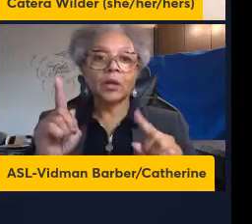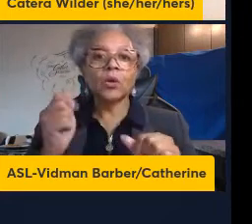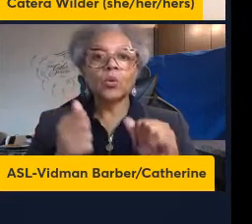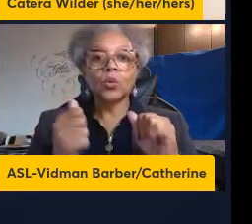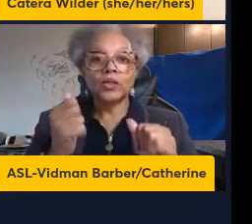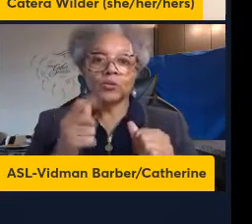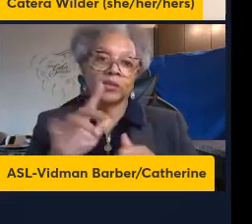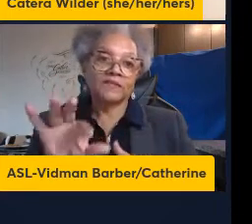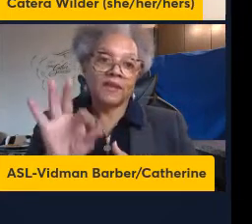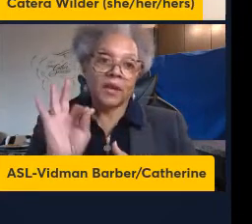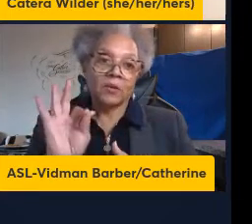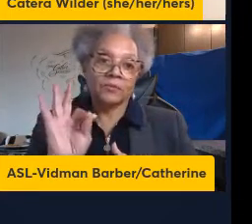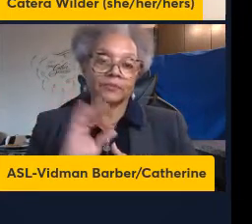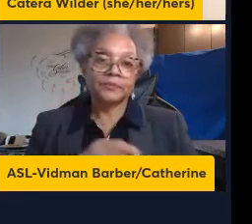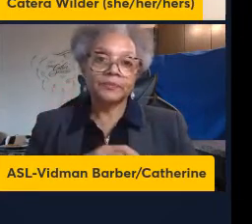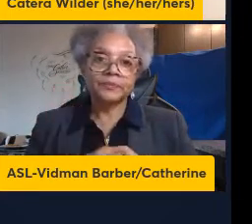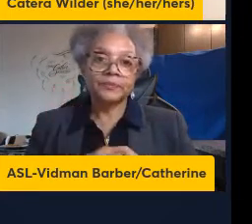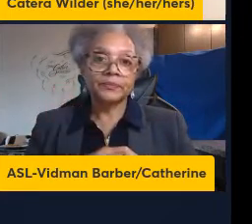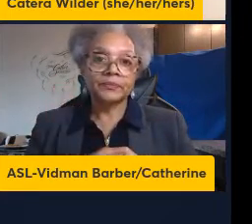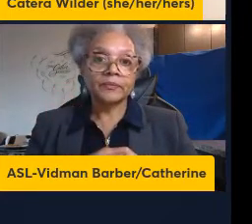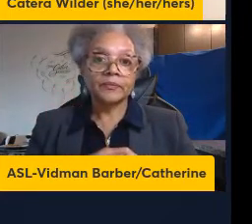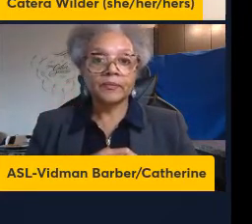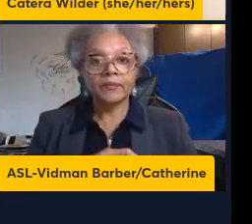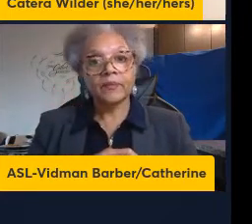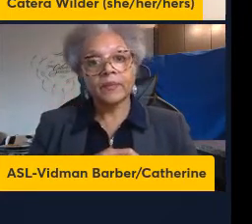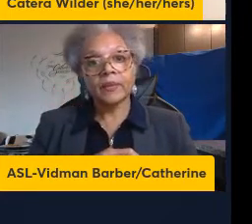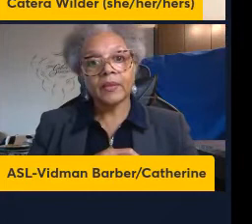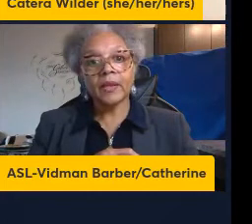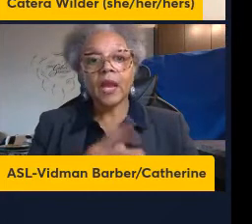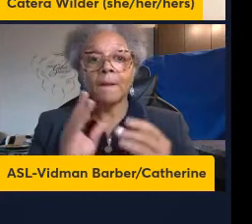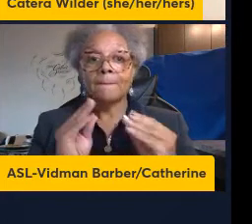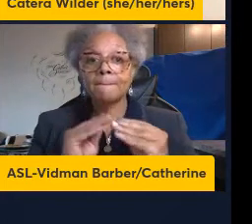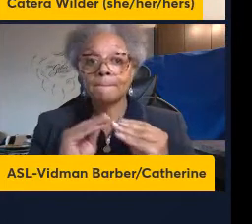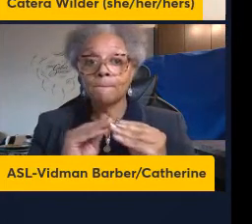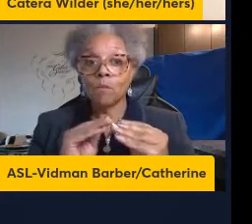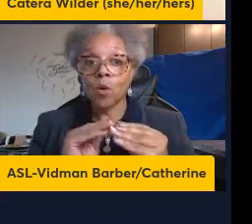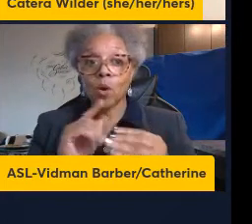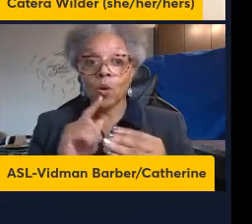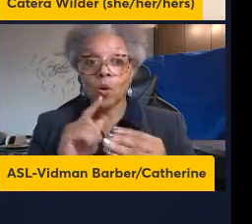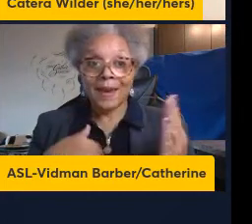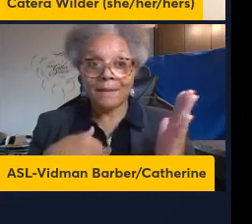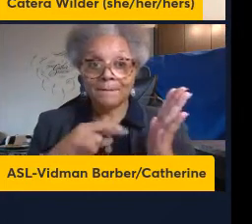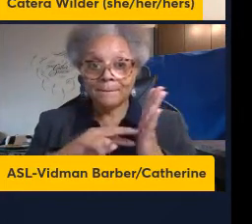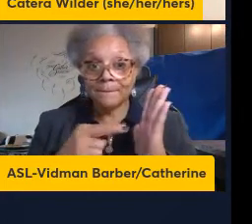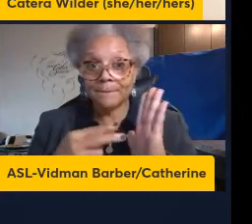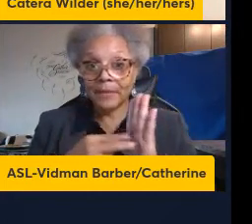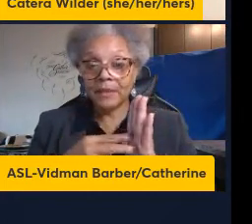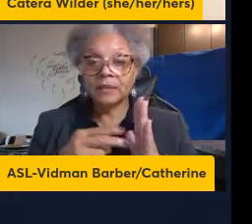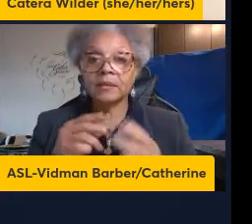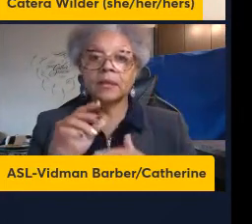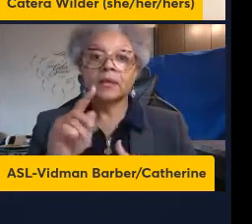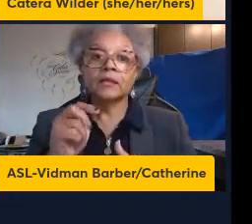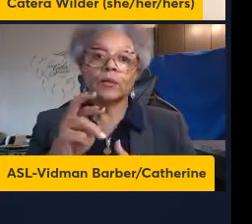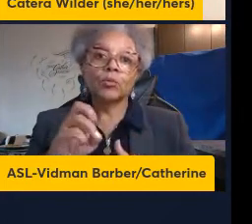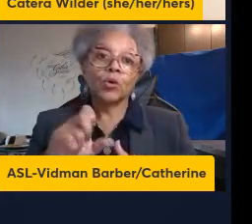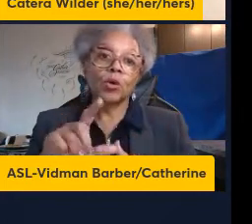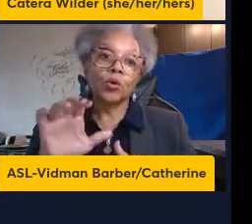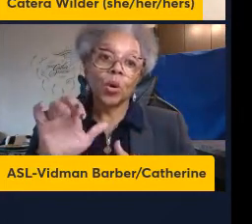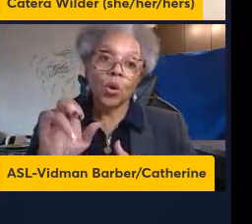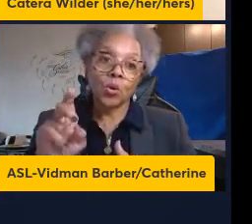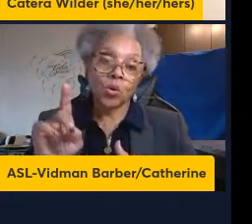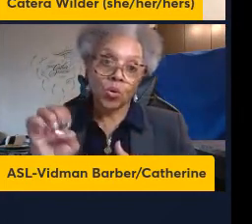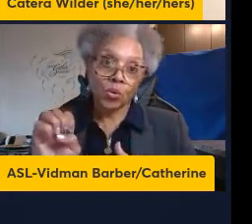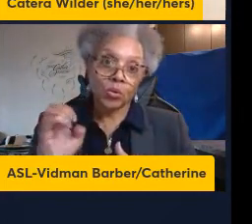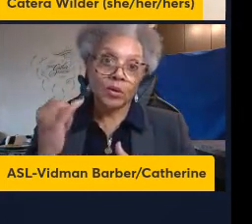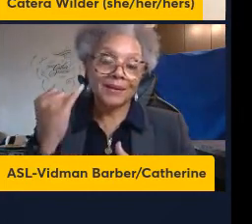bound. And so just a little bit more of what I mean when I say a temporal code. If these